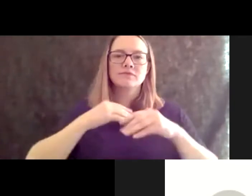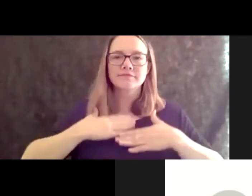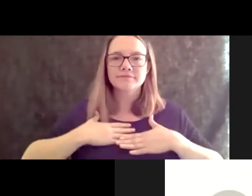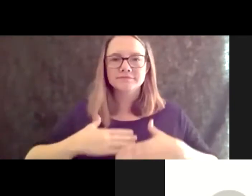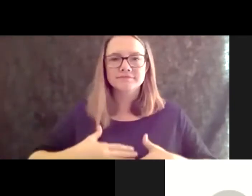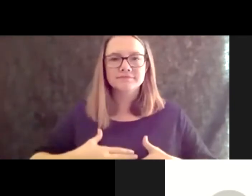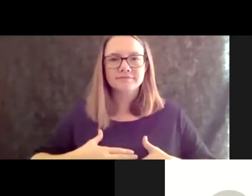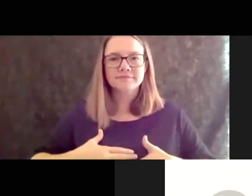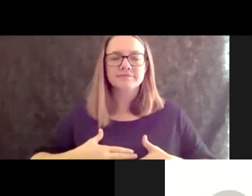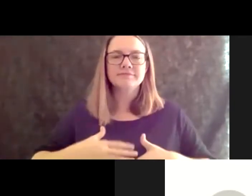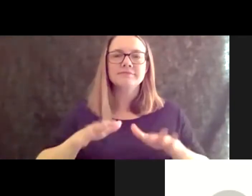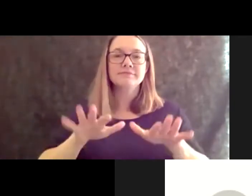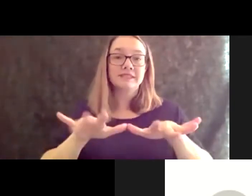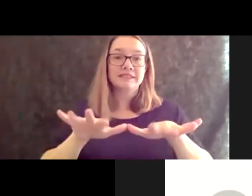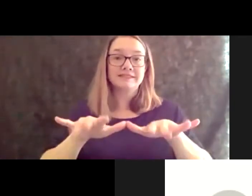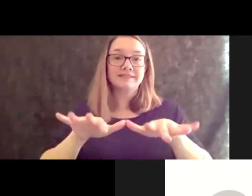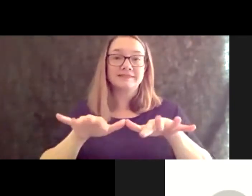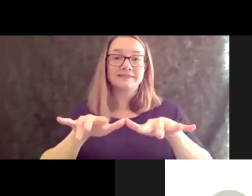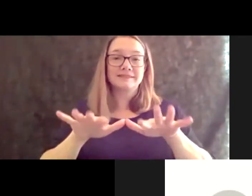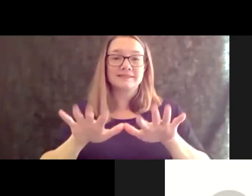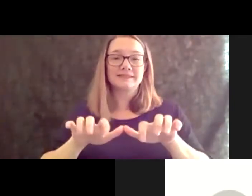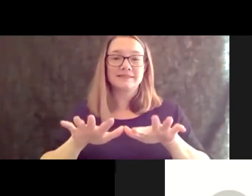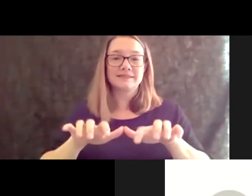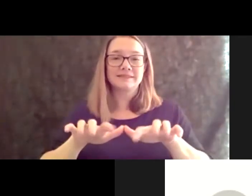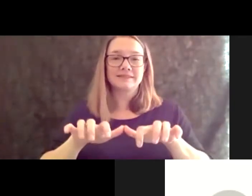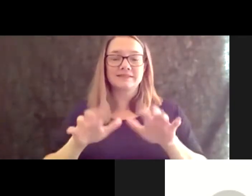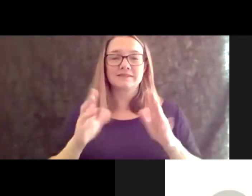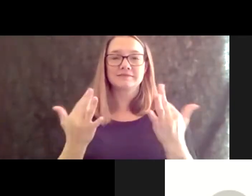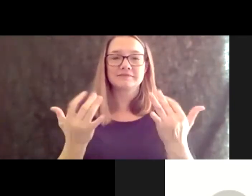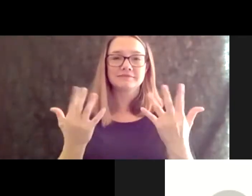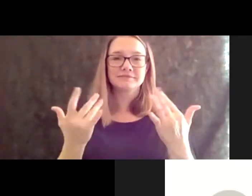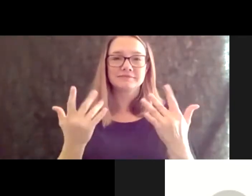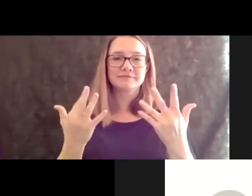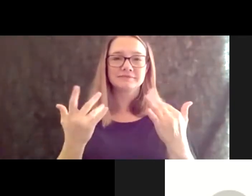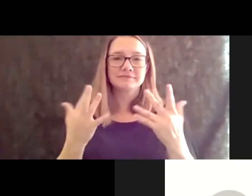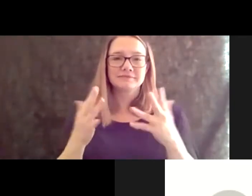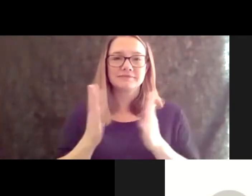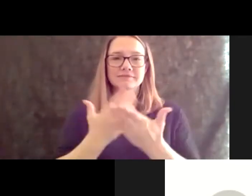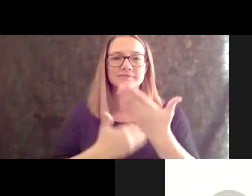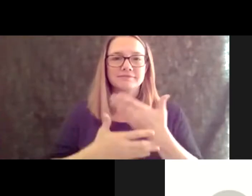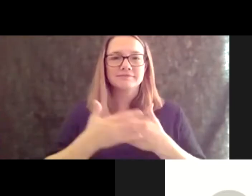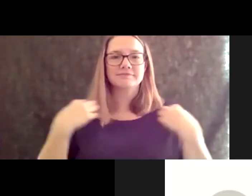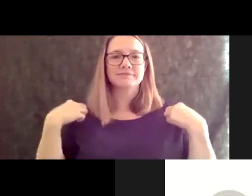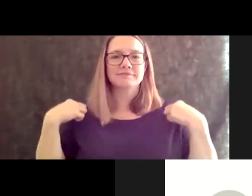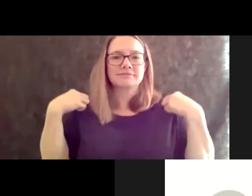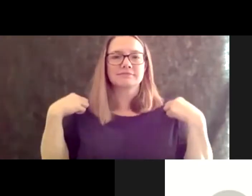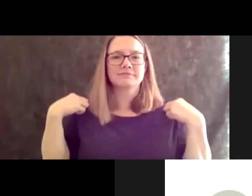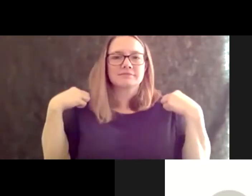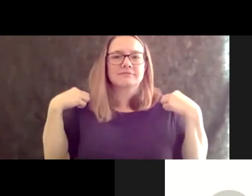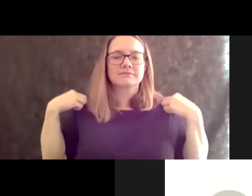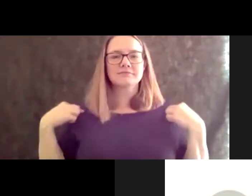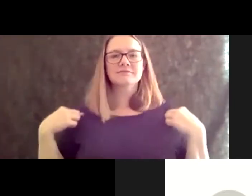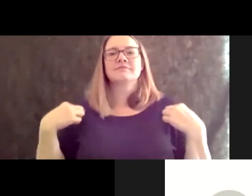Look at your toes. Look at your fingers. Move your shoulders.